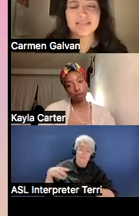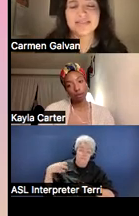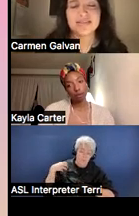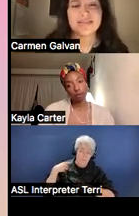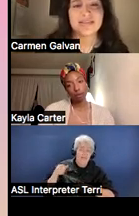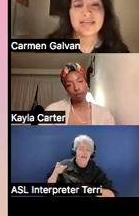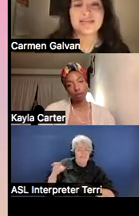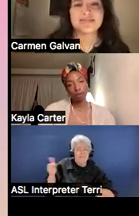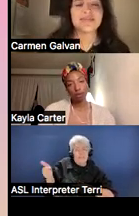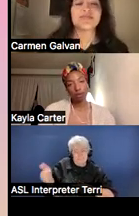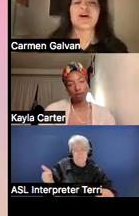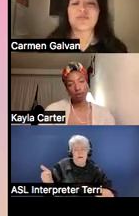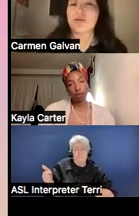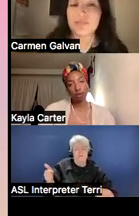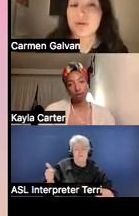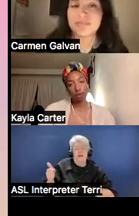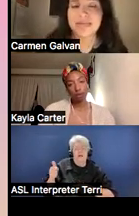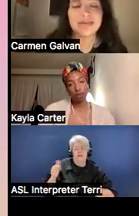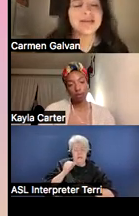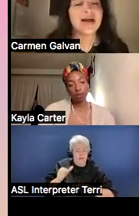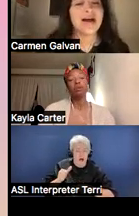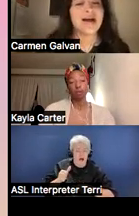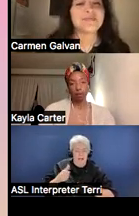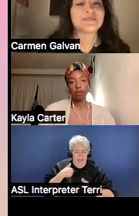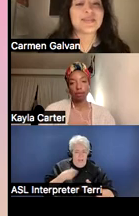had, like have not grown up with money,